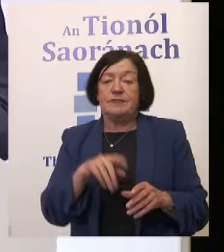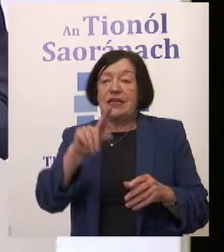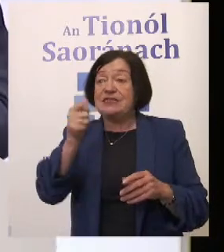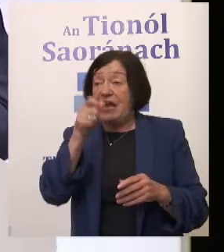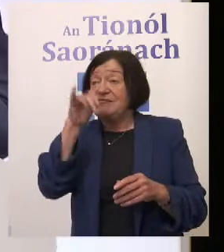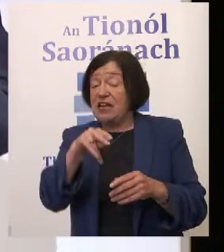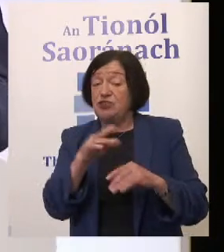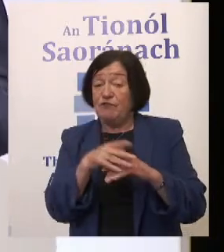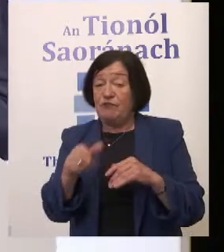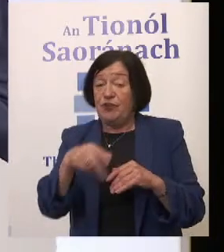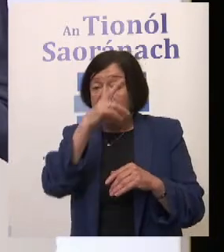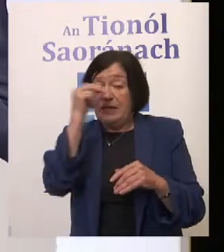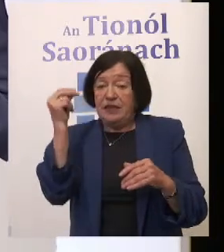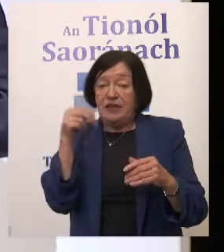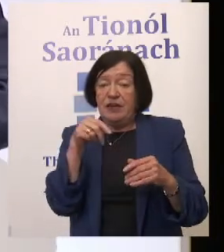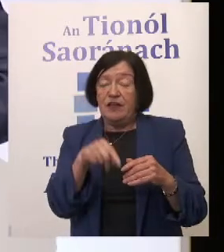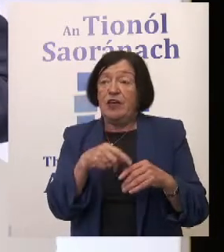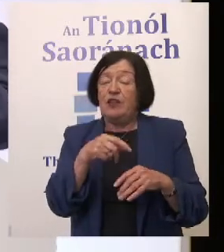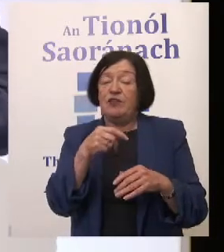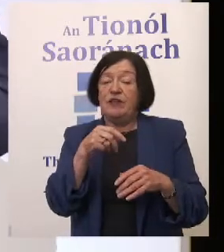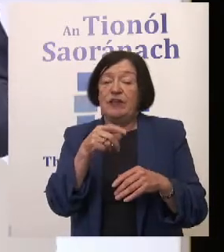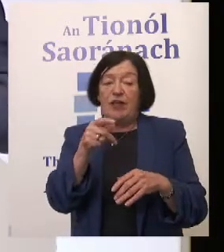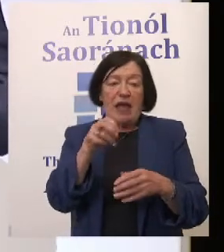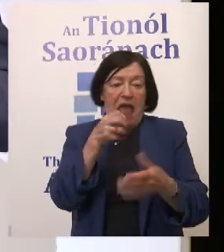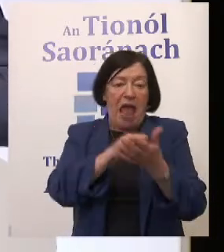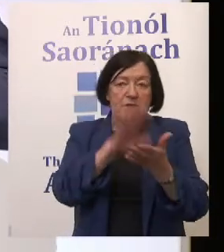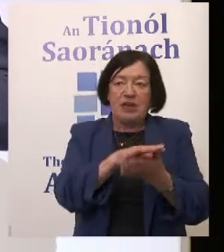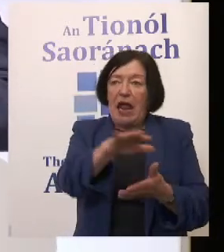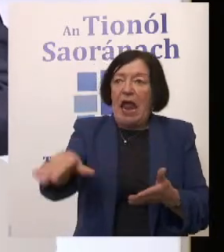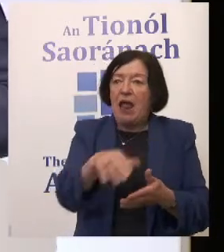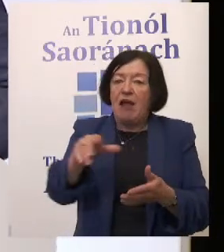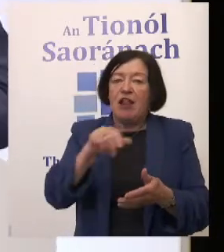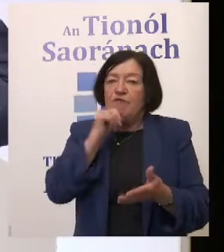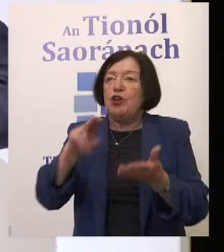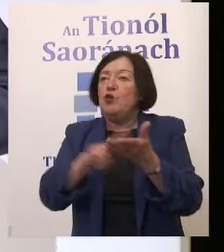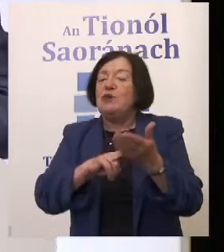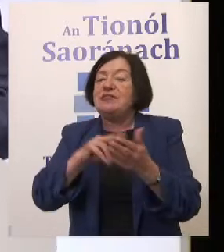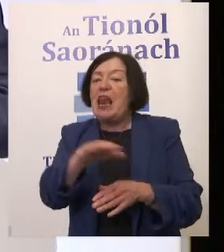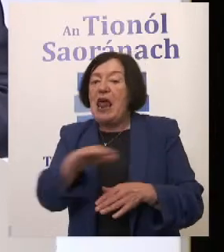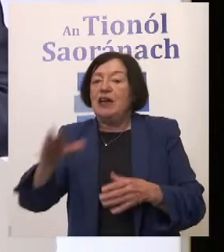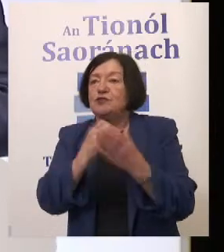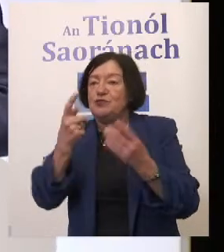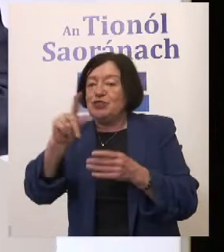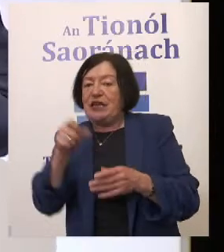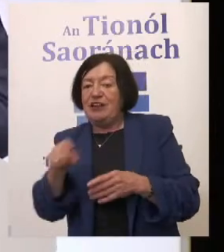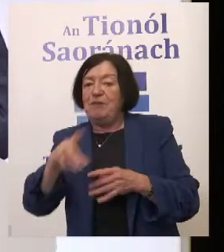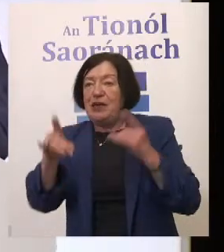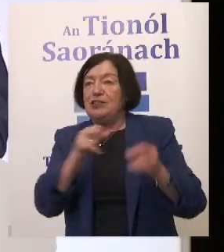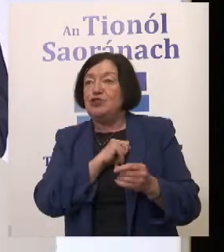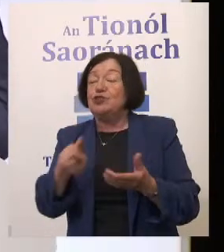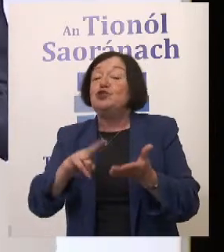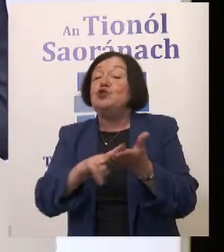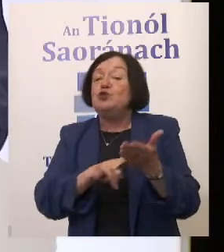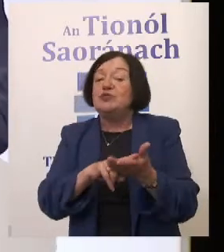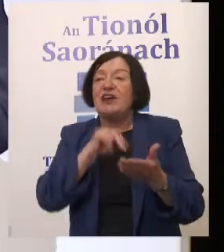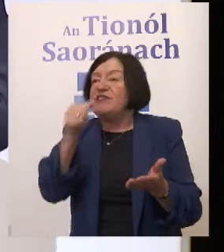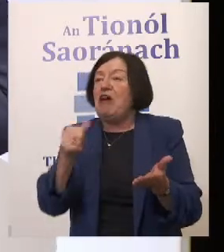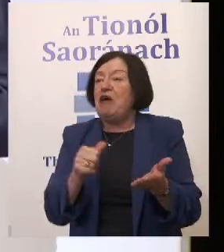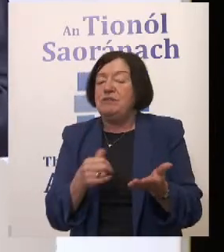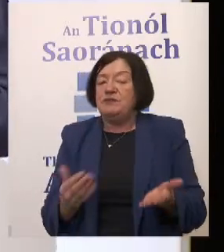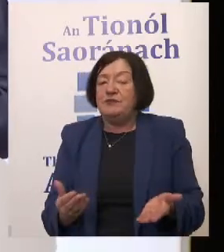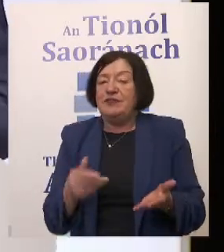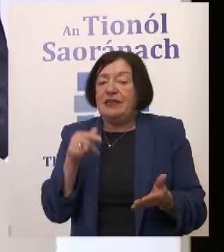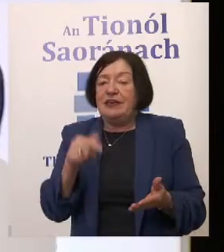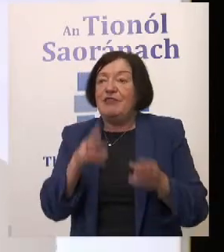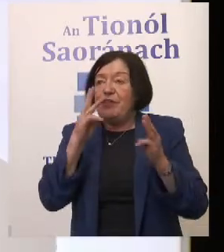taxation, for example. There's a vacant site levy, so if there's underutilised land, somebody should be taxing it to make sure it's utilised if it's not being used.